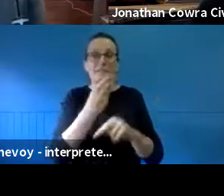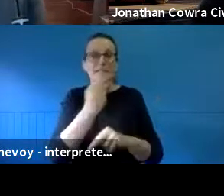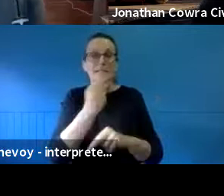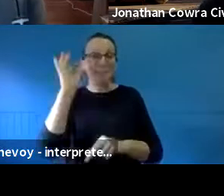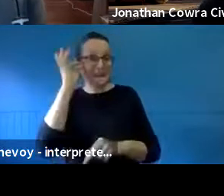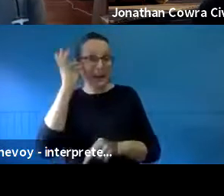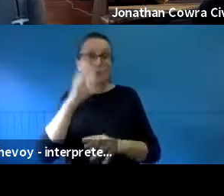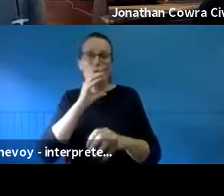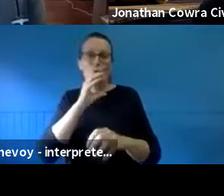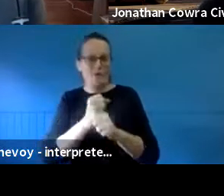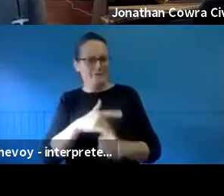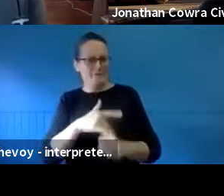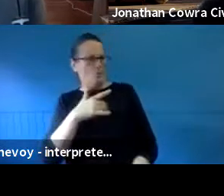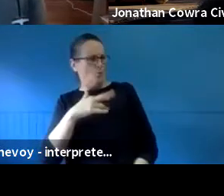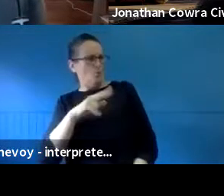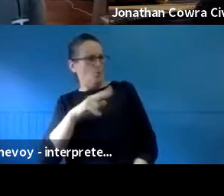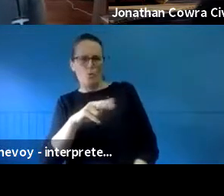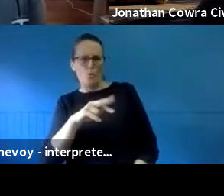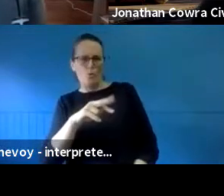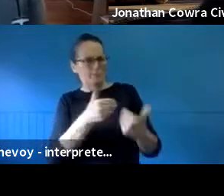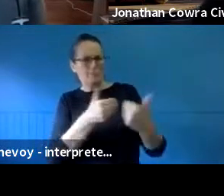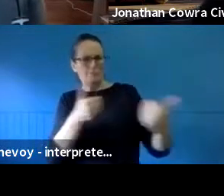necessarily understand the benefits of that.